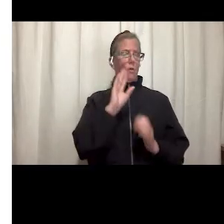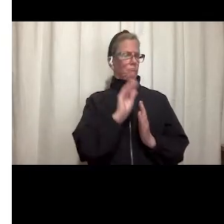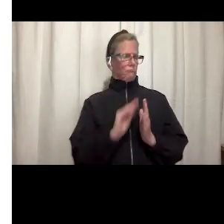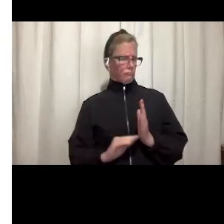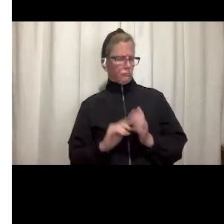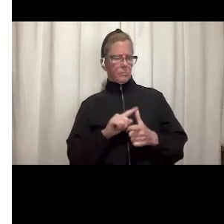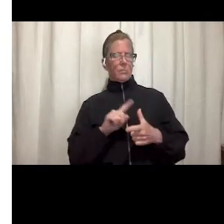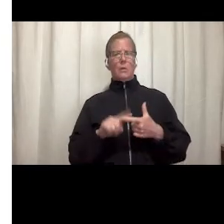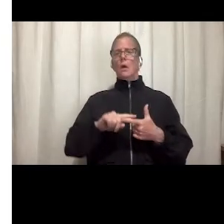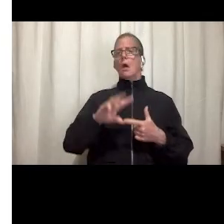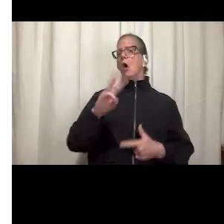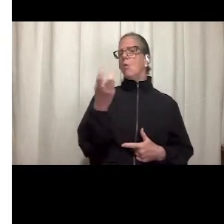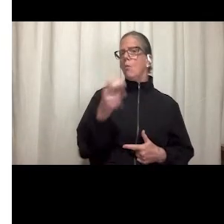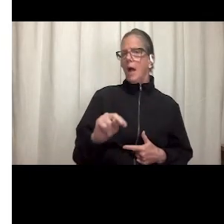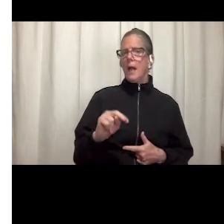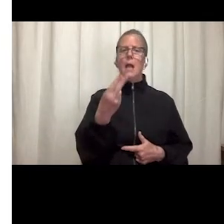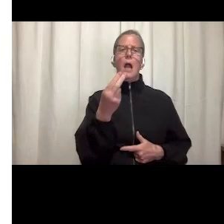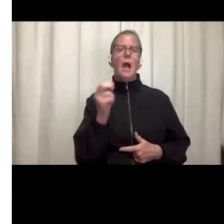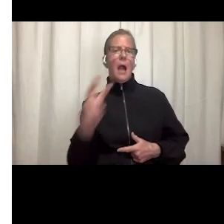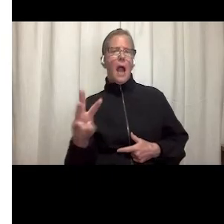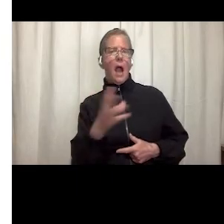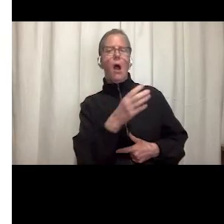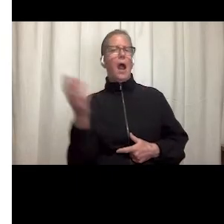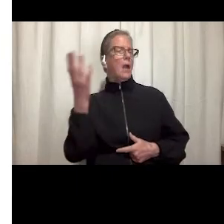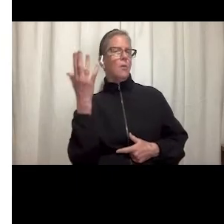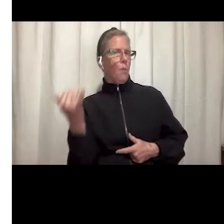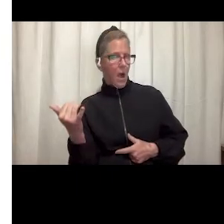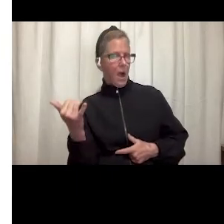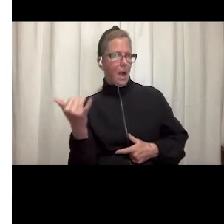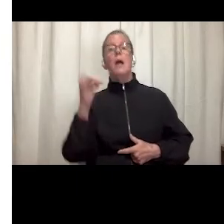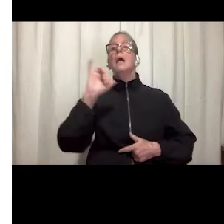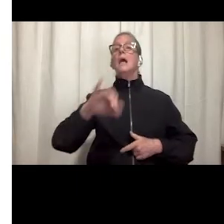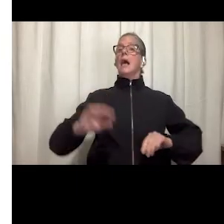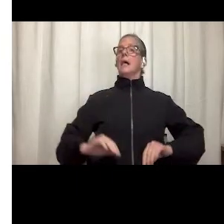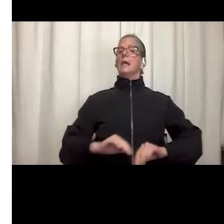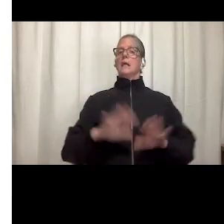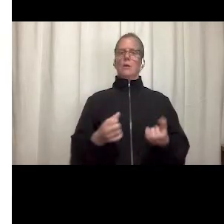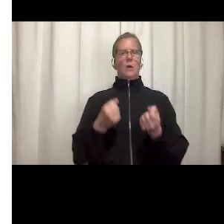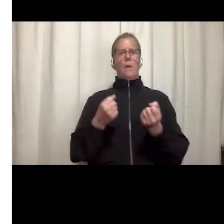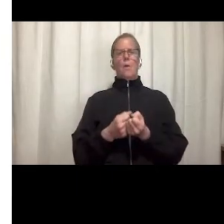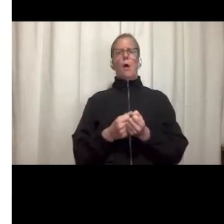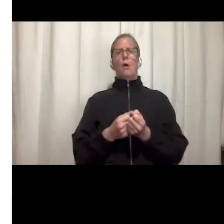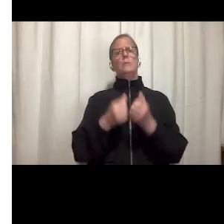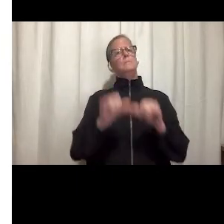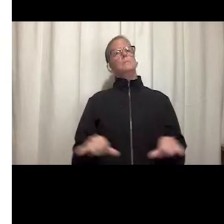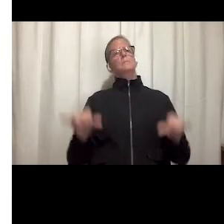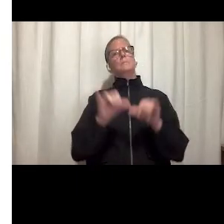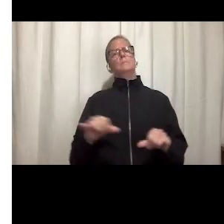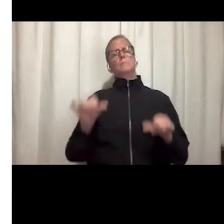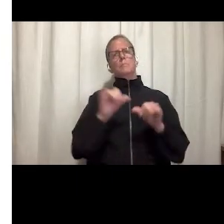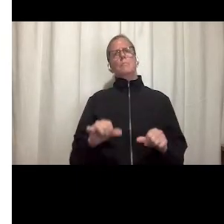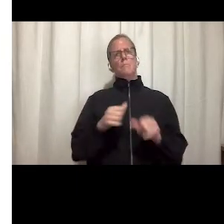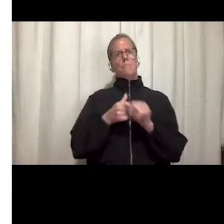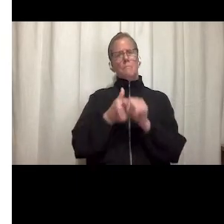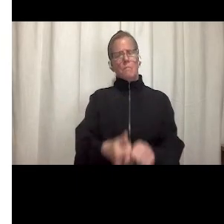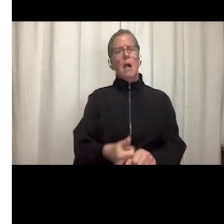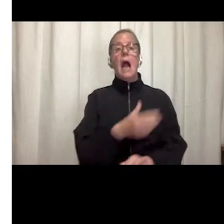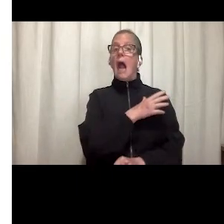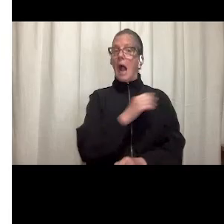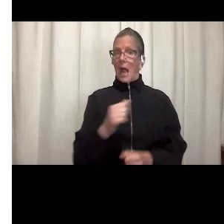how, and why. This clarity supports consistent implementation and helps align team members and